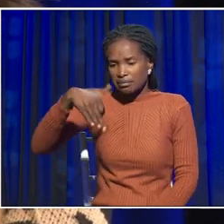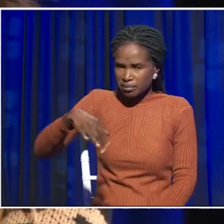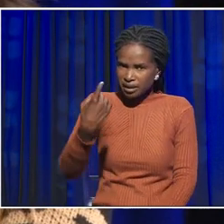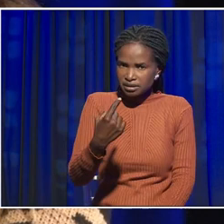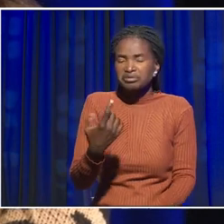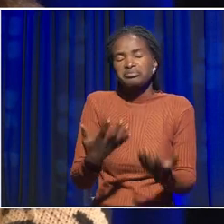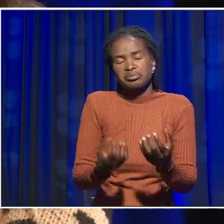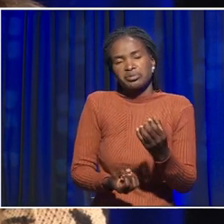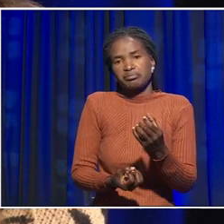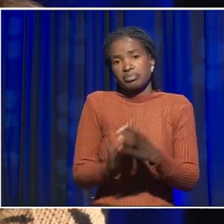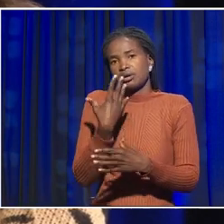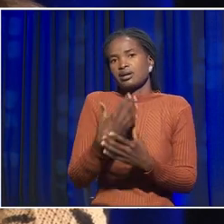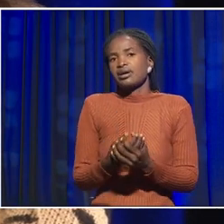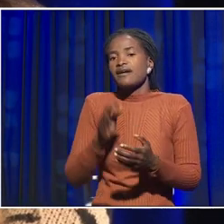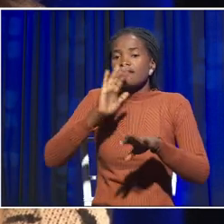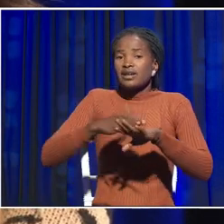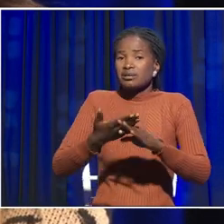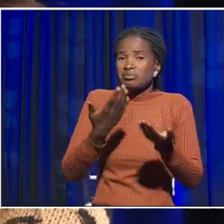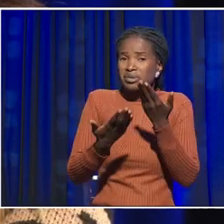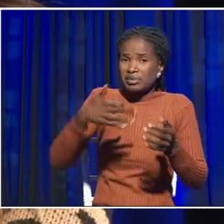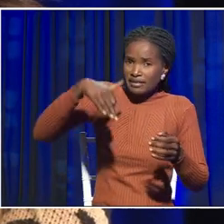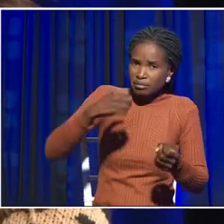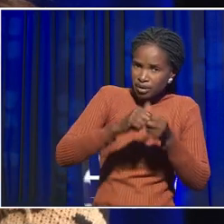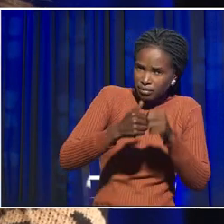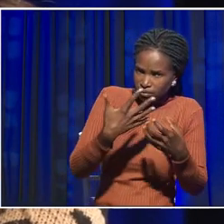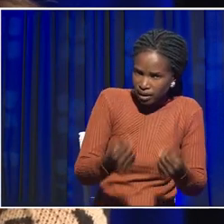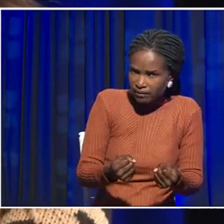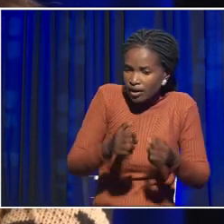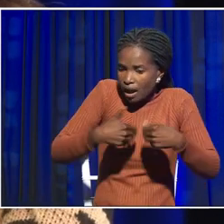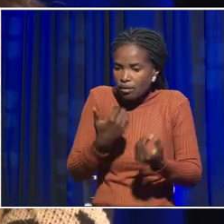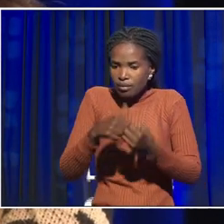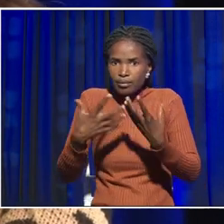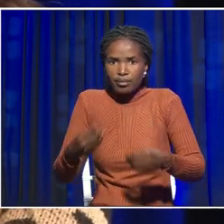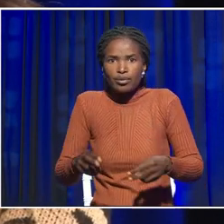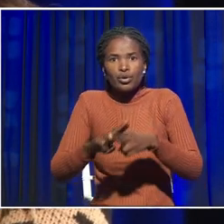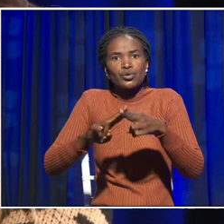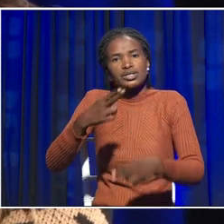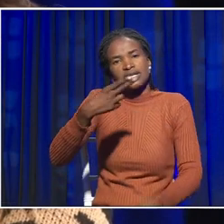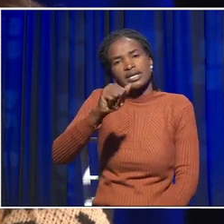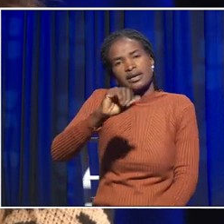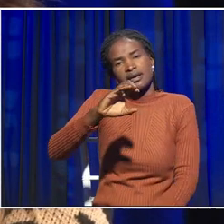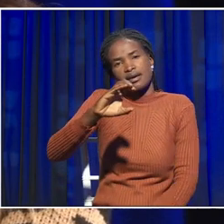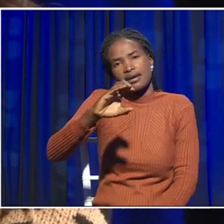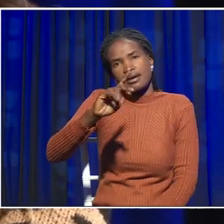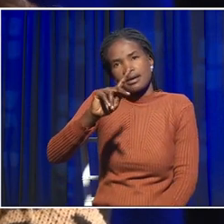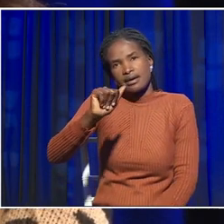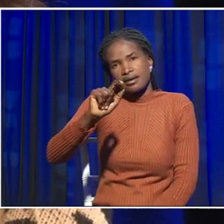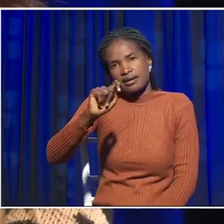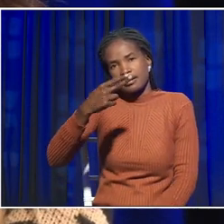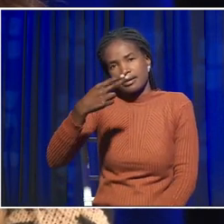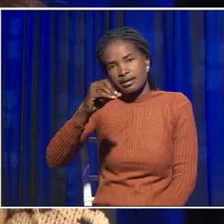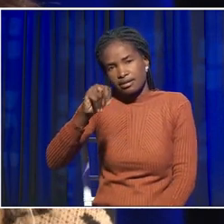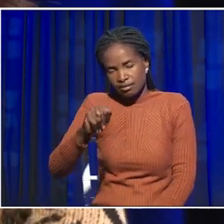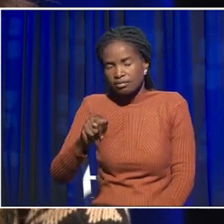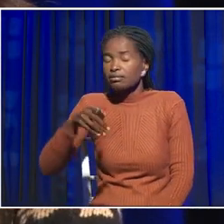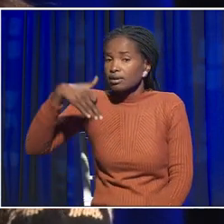if you could solve a current issue in Namibia, you're saying, how could we do that through an hackathon, or what would you prioritize? Mm-hmm.